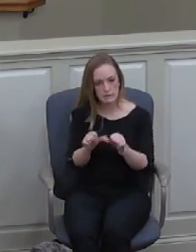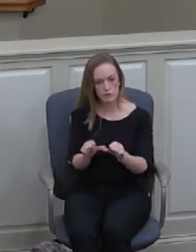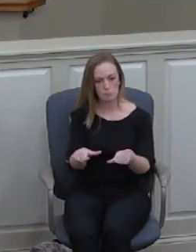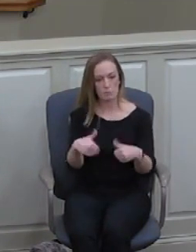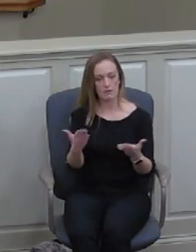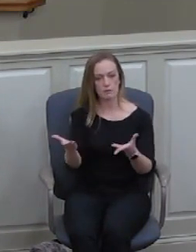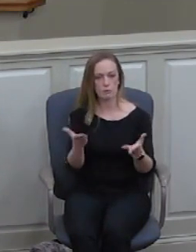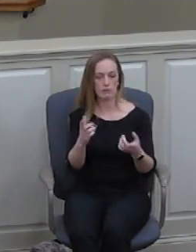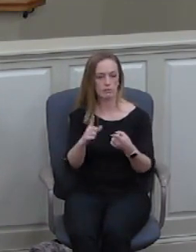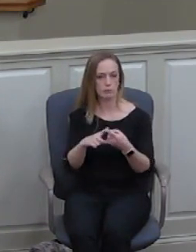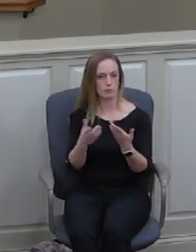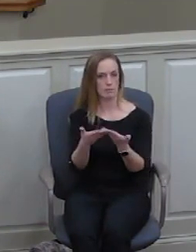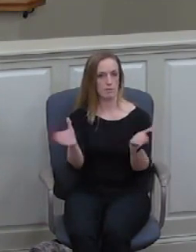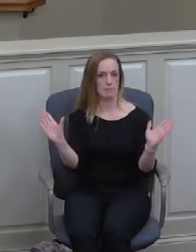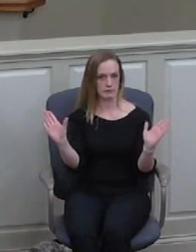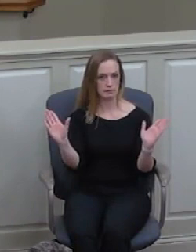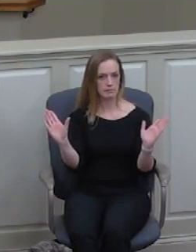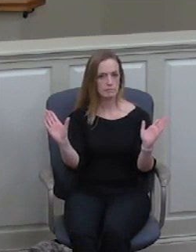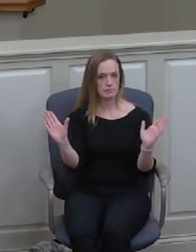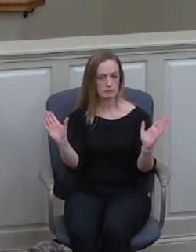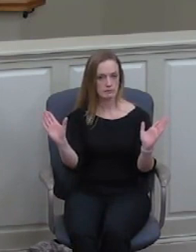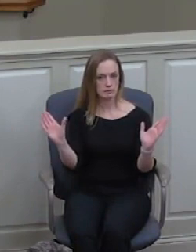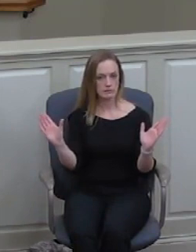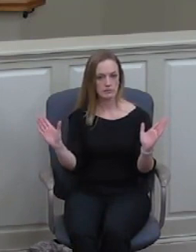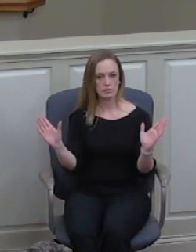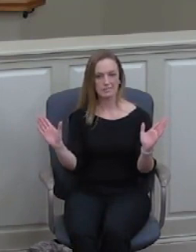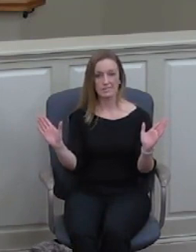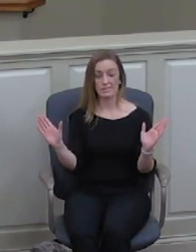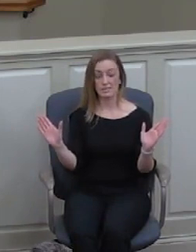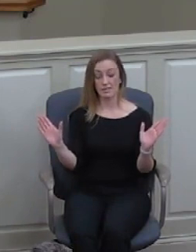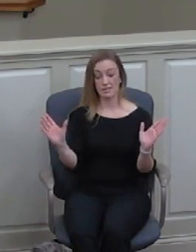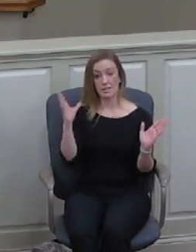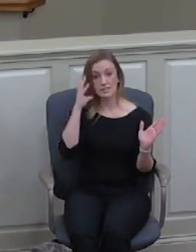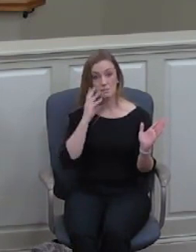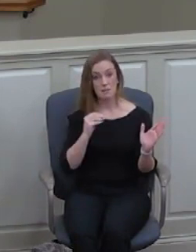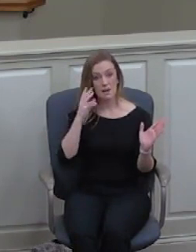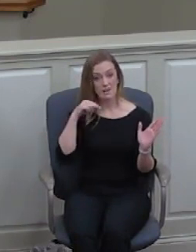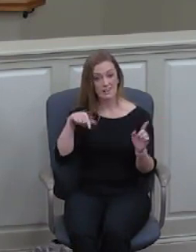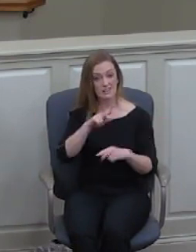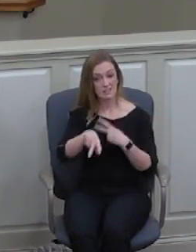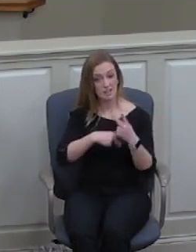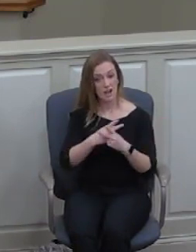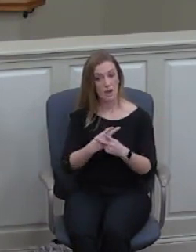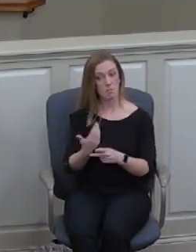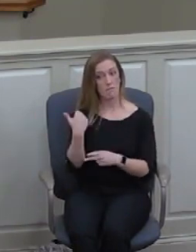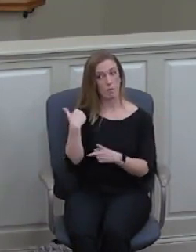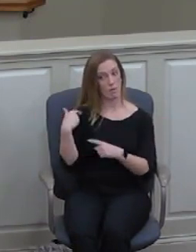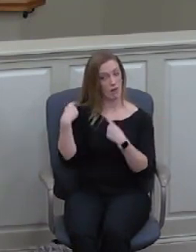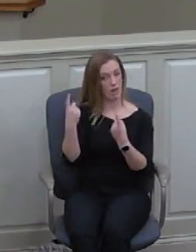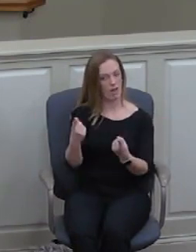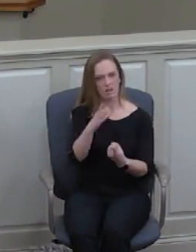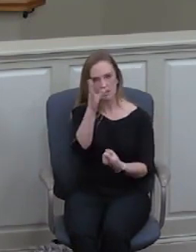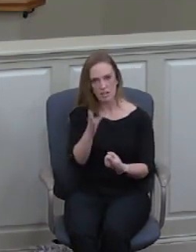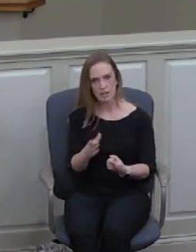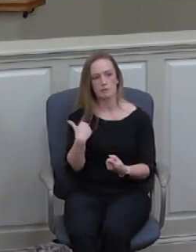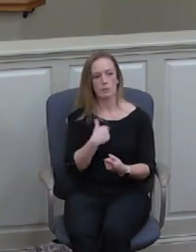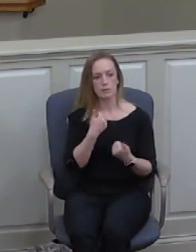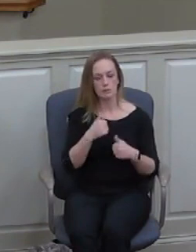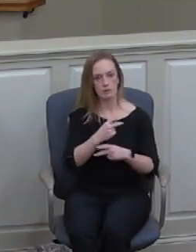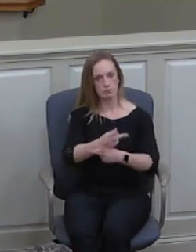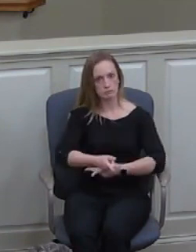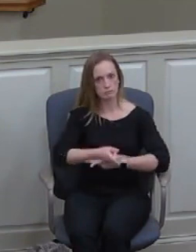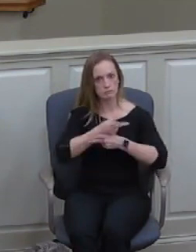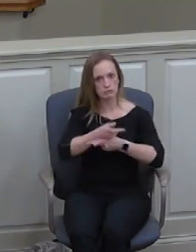the public. We are in uncharted territory. This is an abundance of caution, but we have to keep our